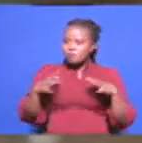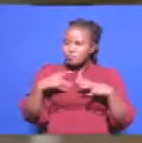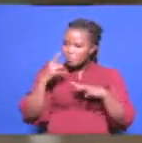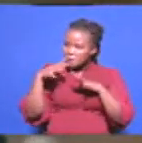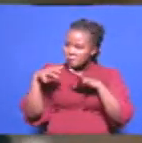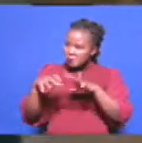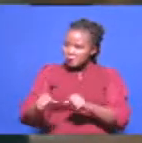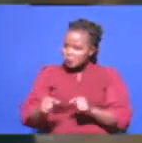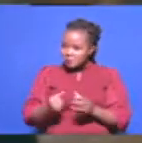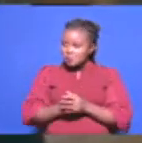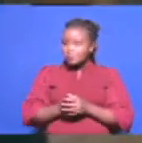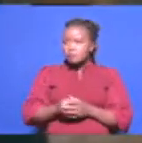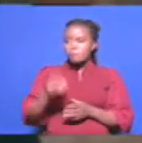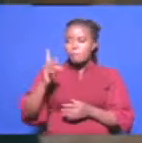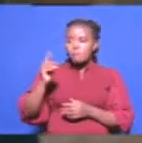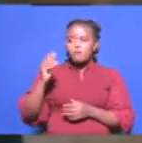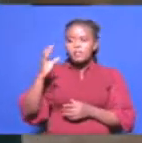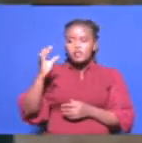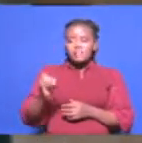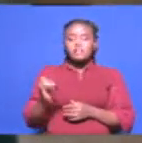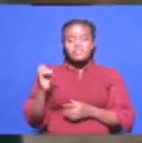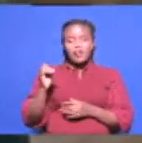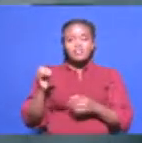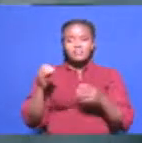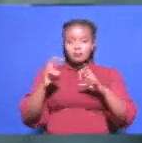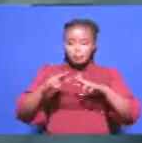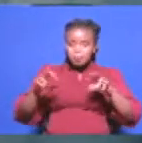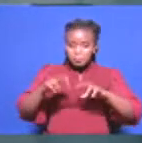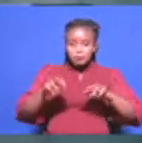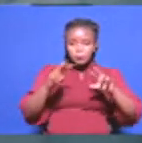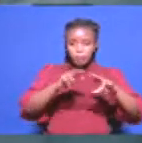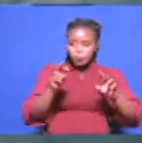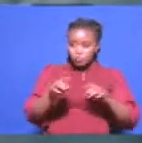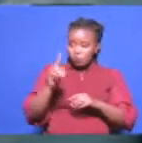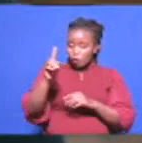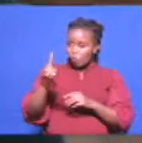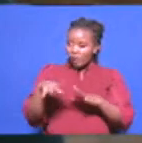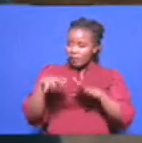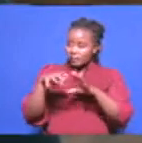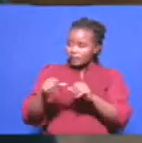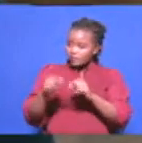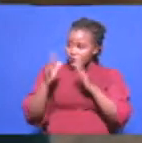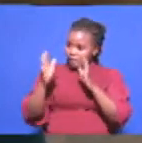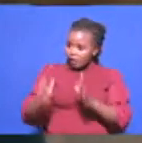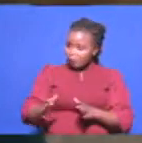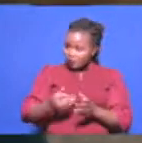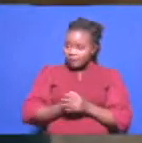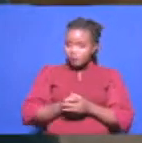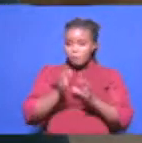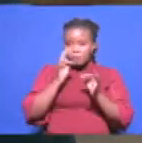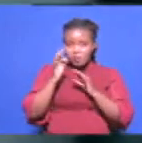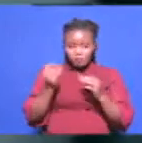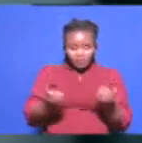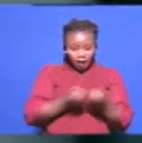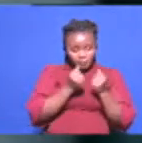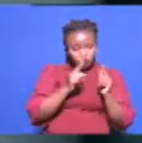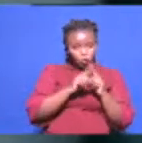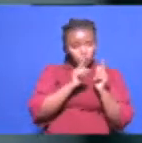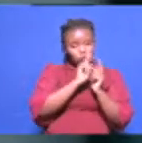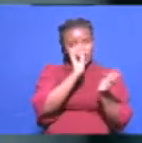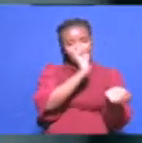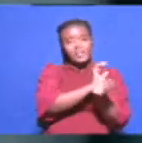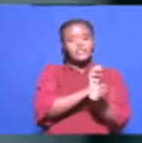Child Protection Unit is on the trails of one of the kidnappers. Will they get to the event and arrest the criminals on